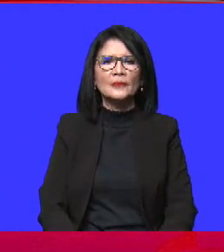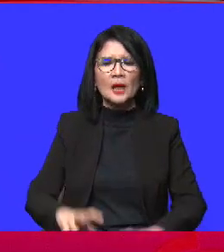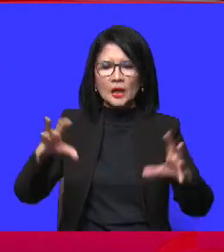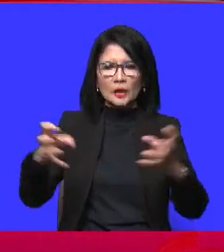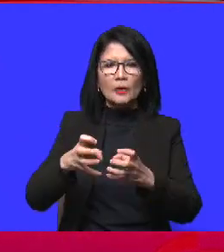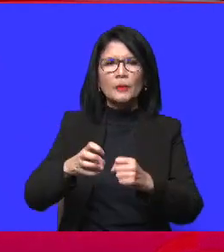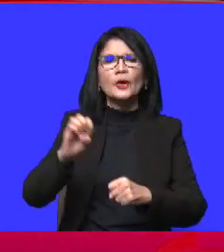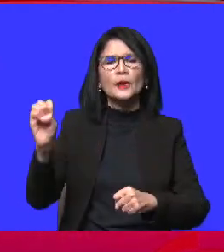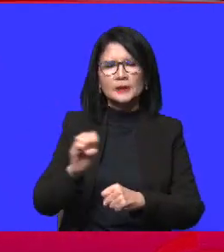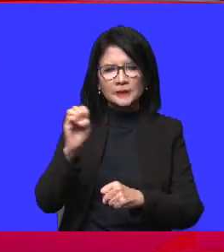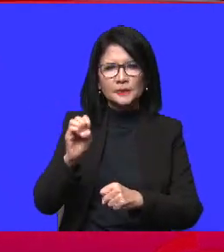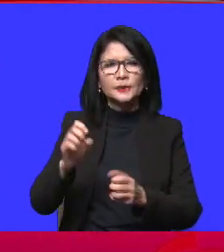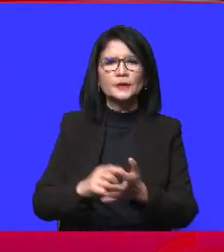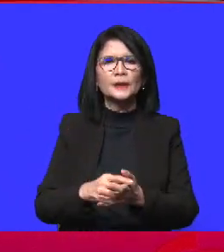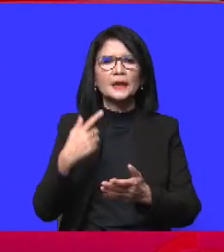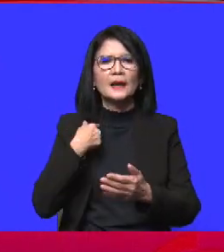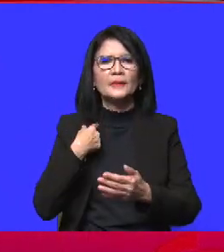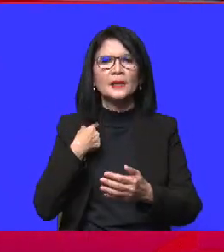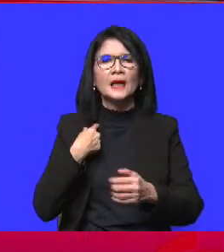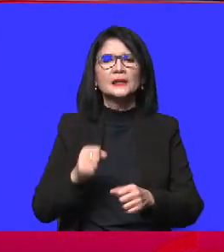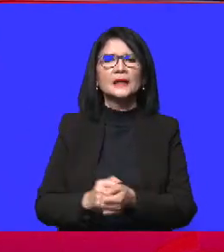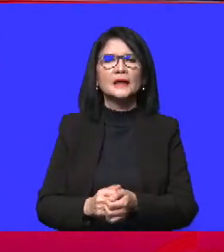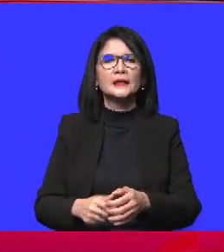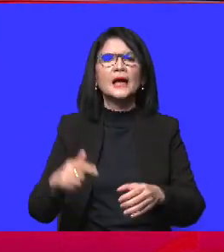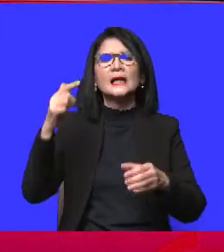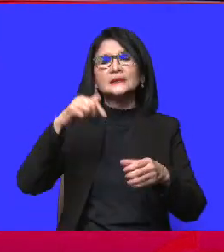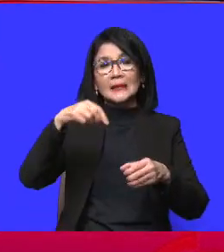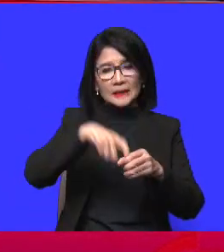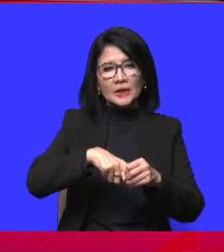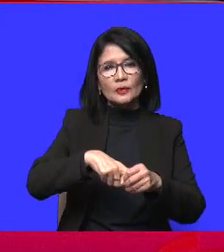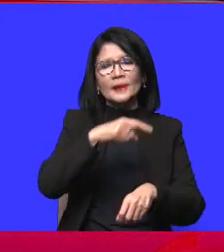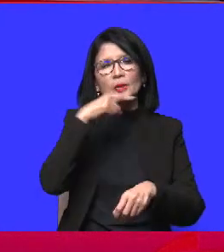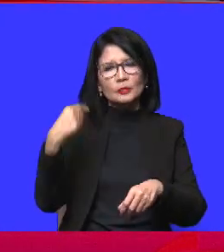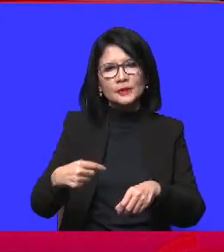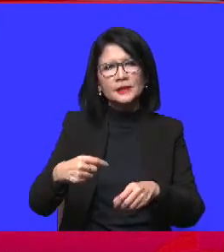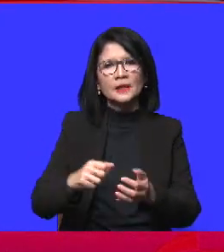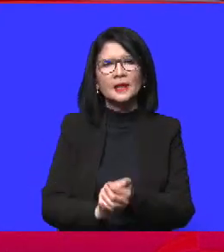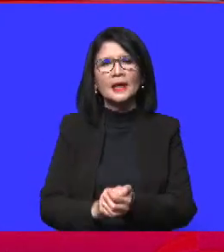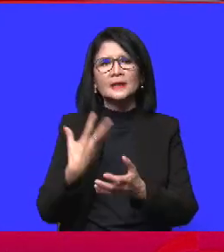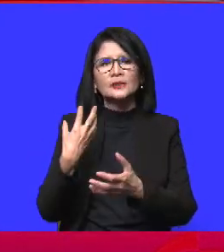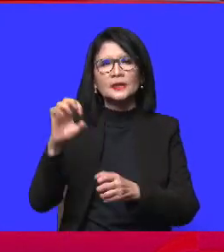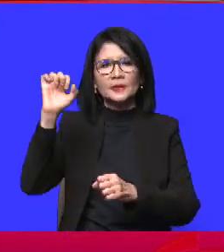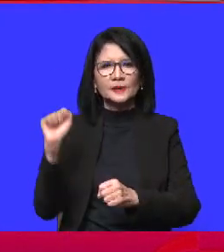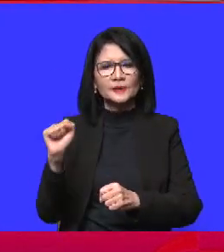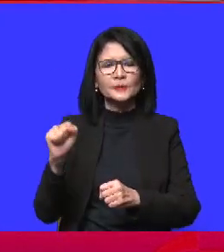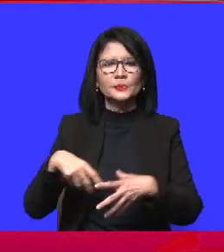are phasing out our dependence on Russian energy. We are diversifying our energy sources. We